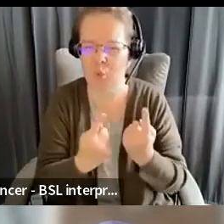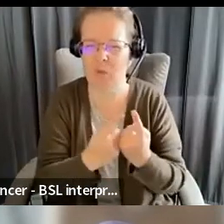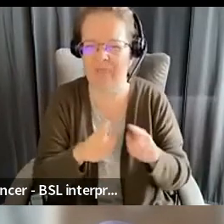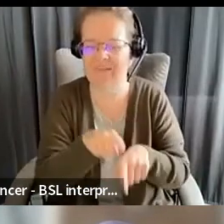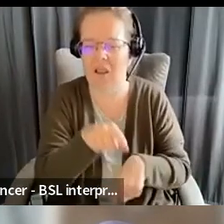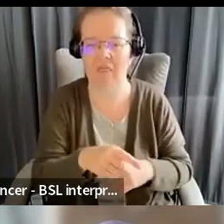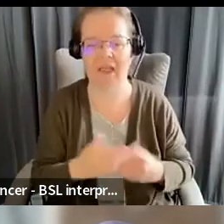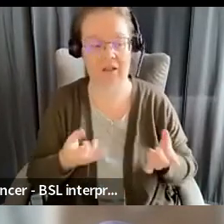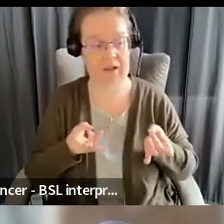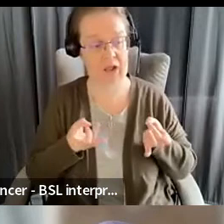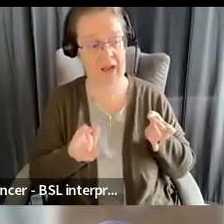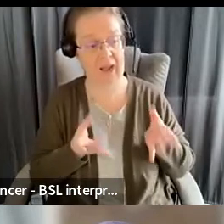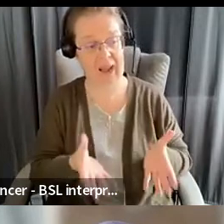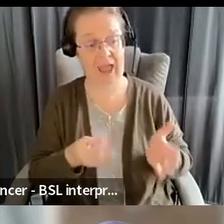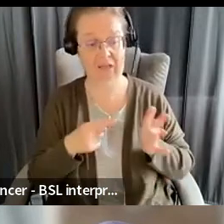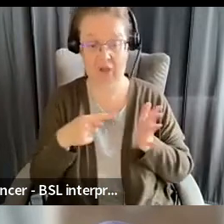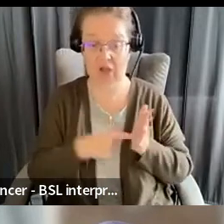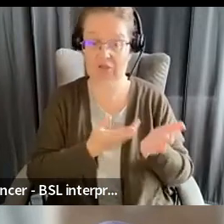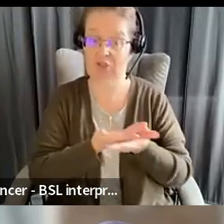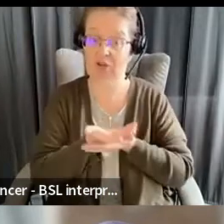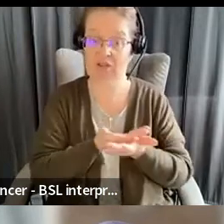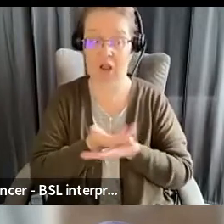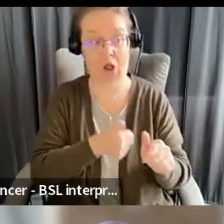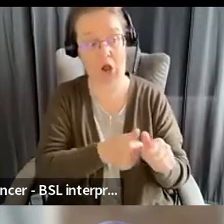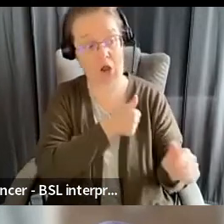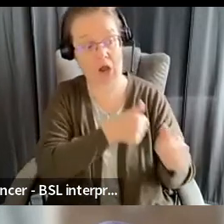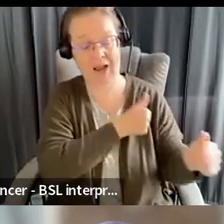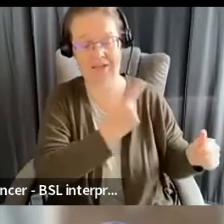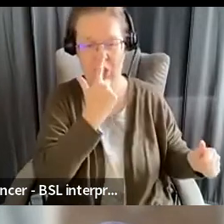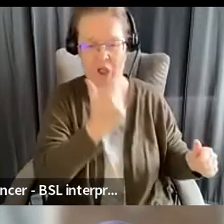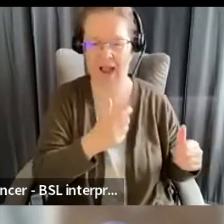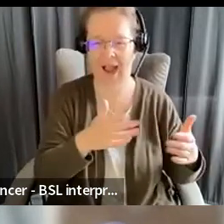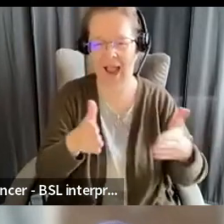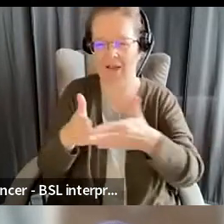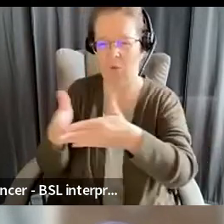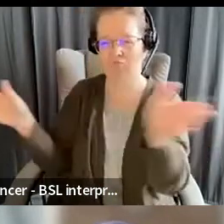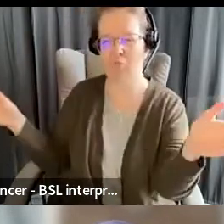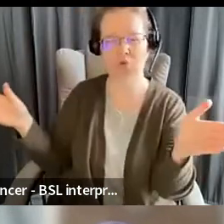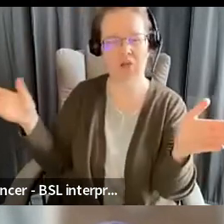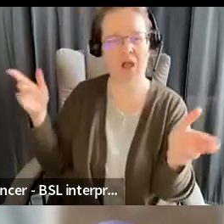that allows IT consultancy companies to reach out to a broader talent pool.